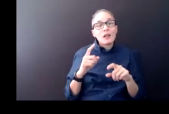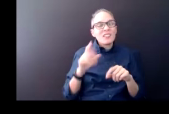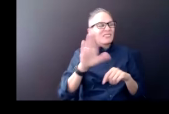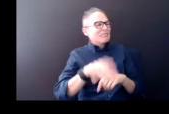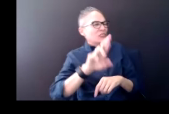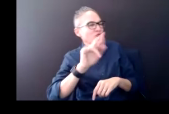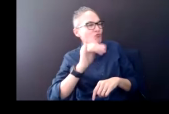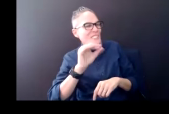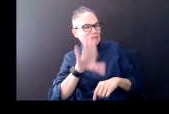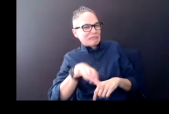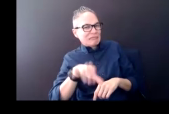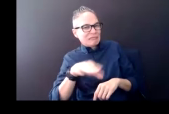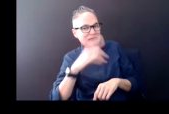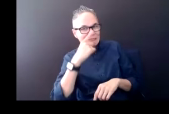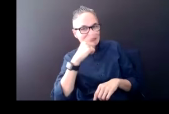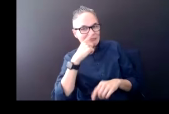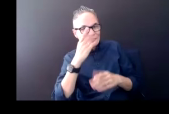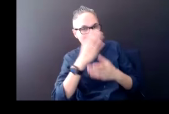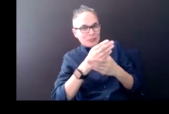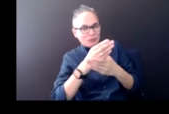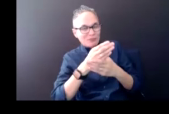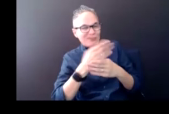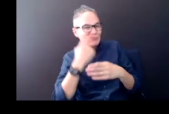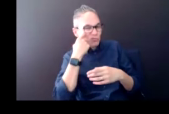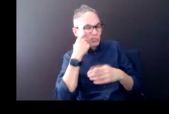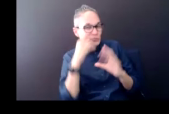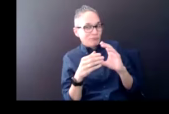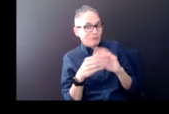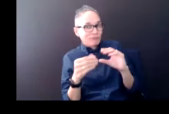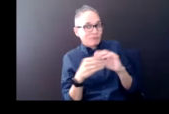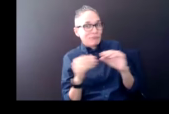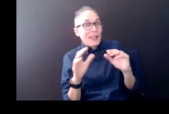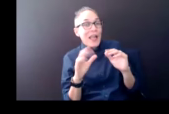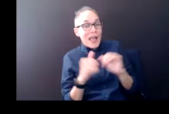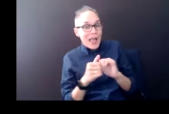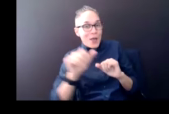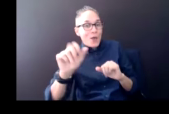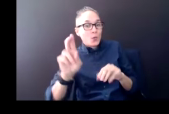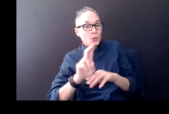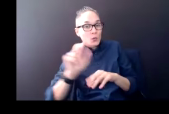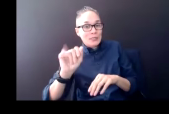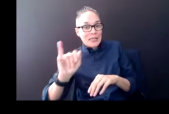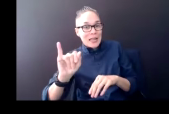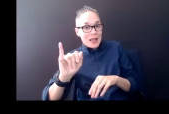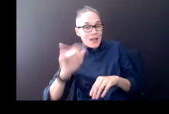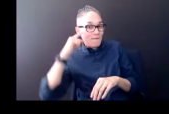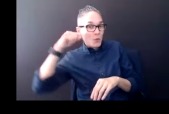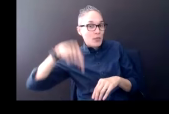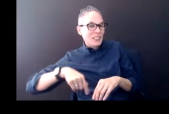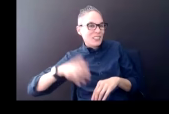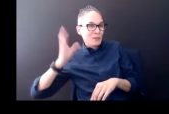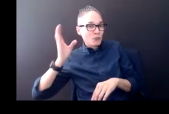Like Hey, one thing Rick, about, yeah, Rick, sorry. hey, if I could interrupt, you mentioned earlier how AI, using AI to do this